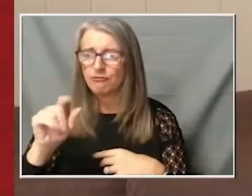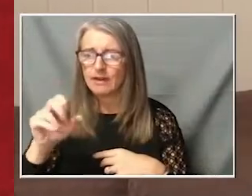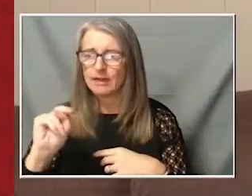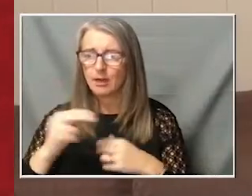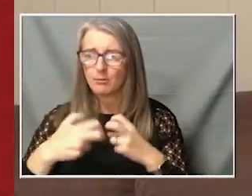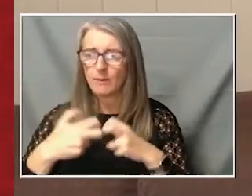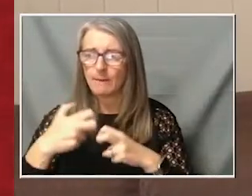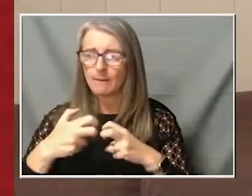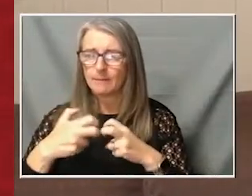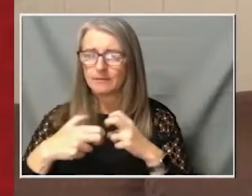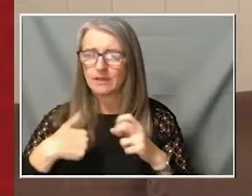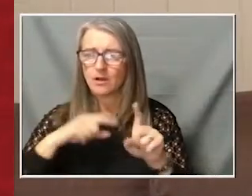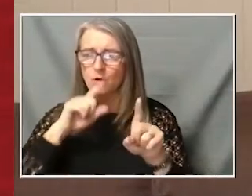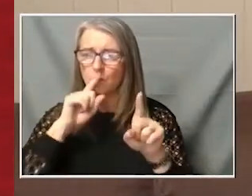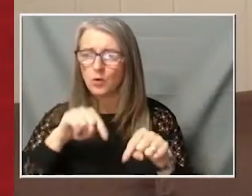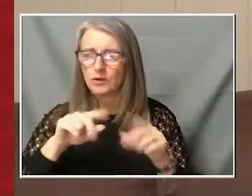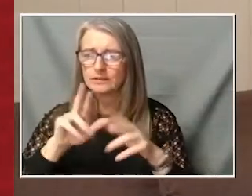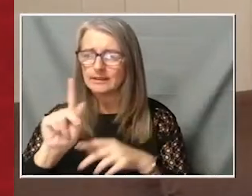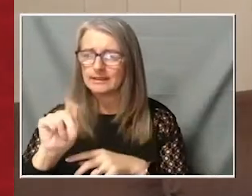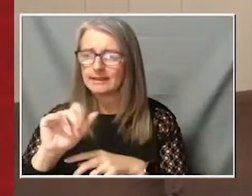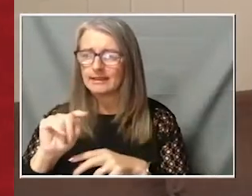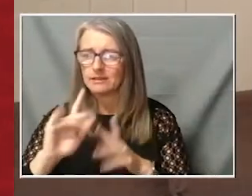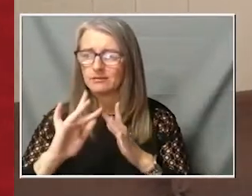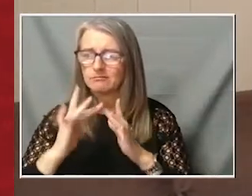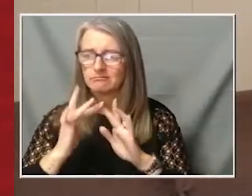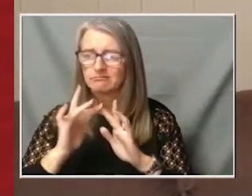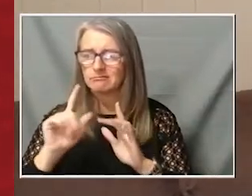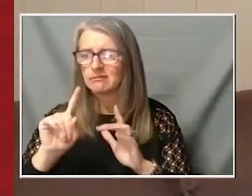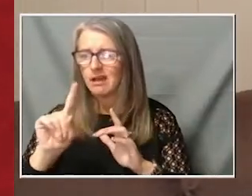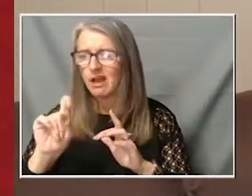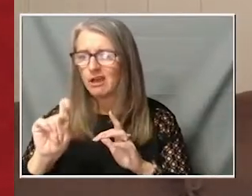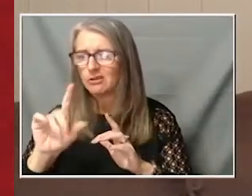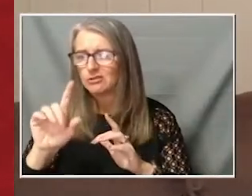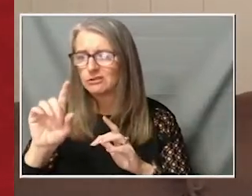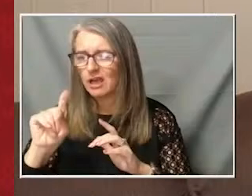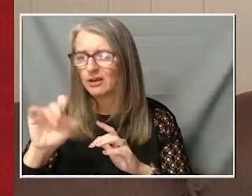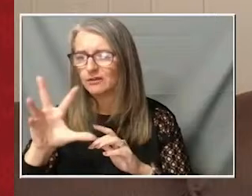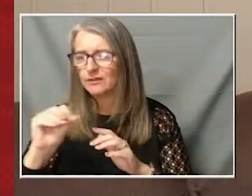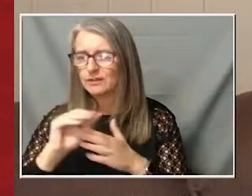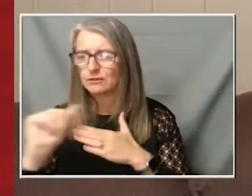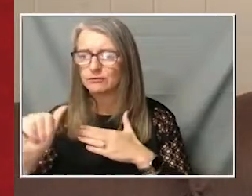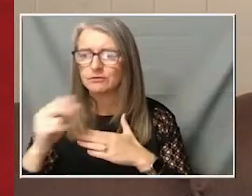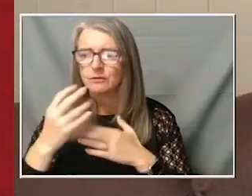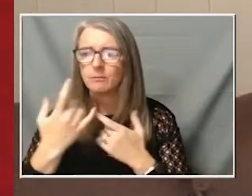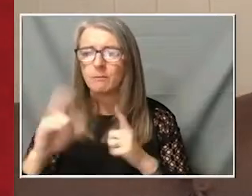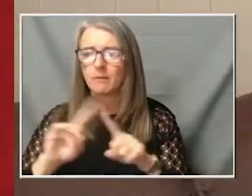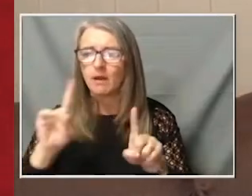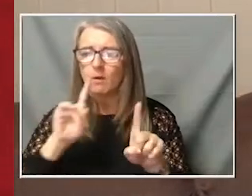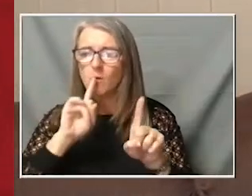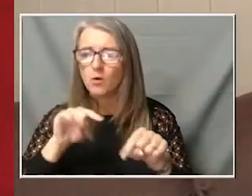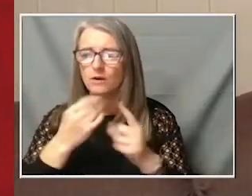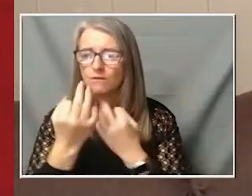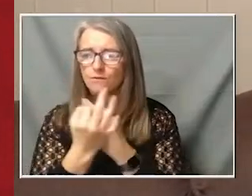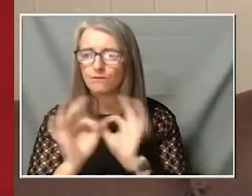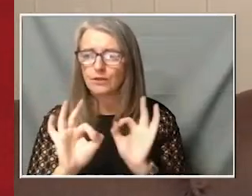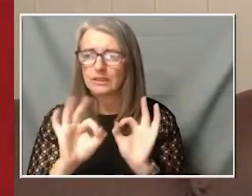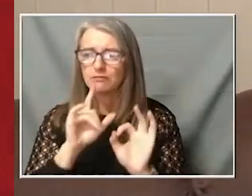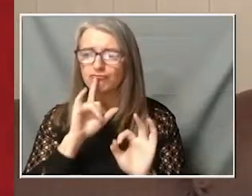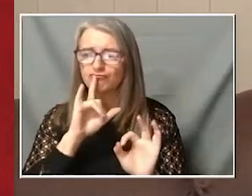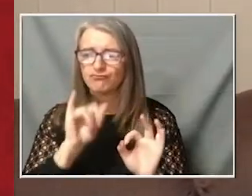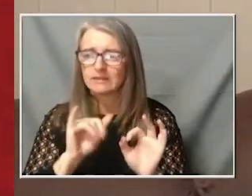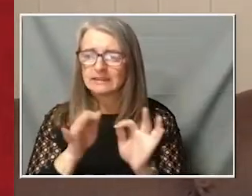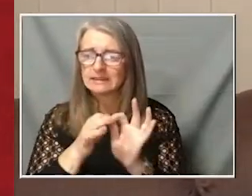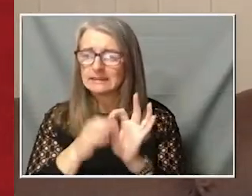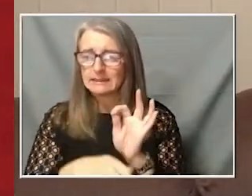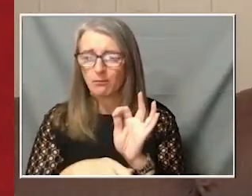I ordered this kit online. You can pay $100, $150 online, and we ordered this for free. And it's really very